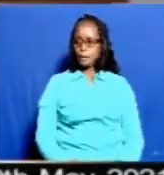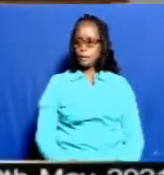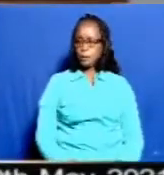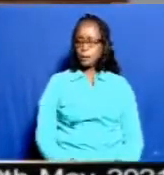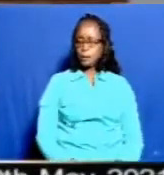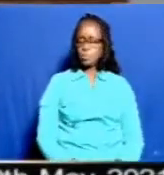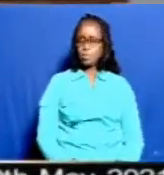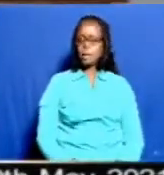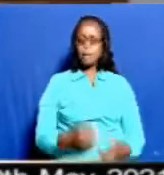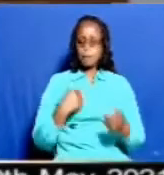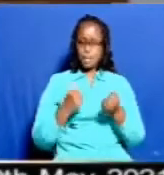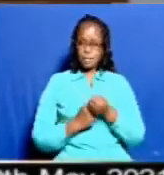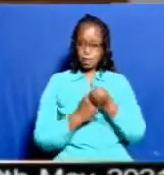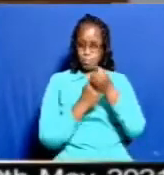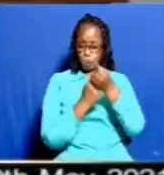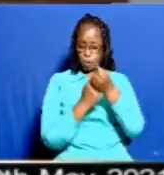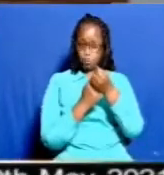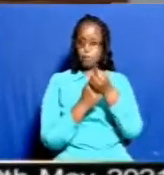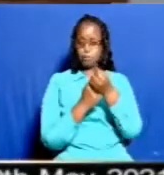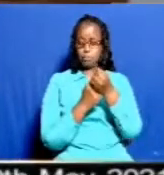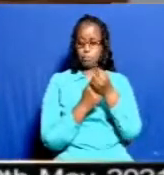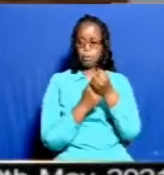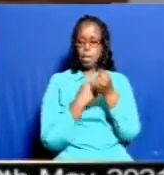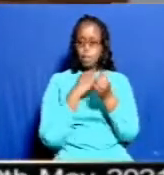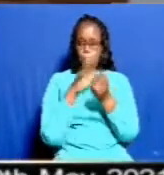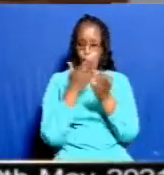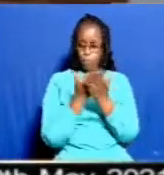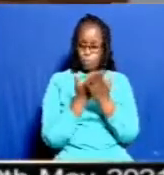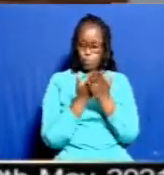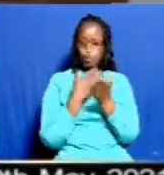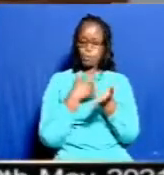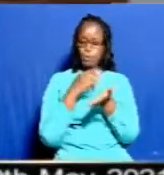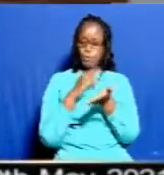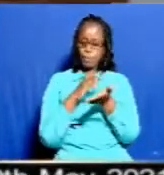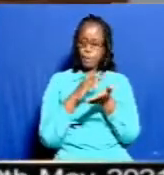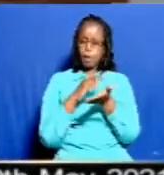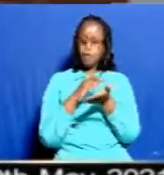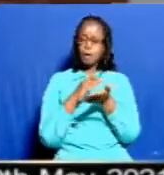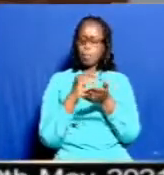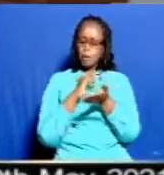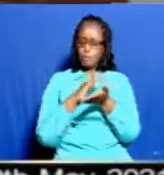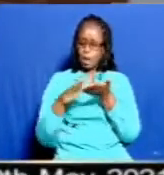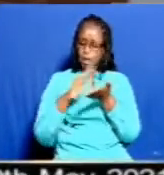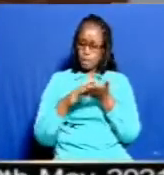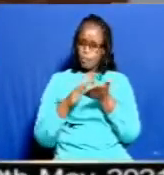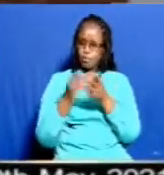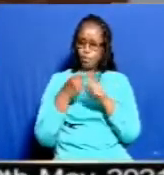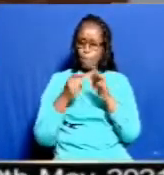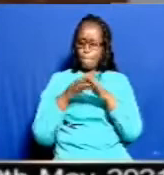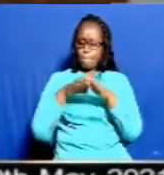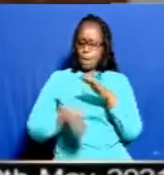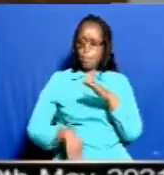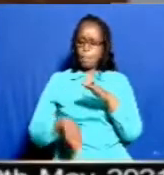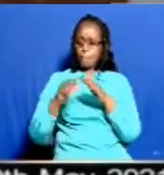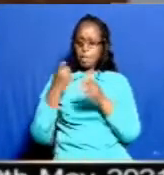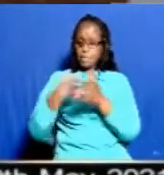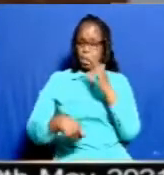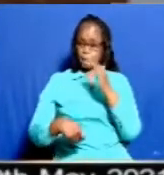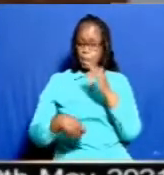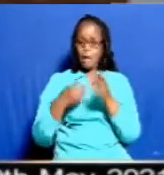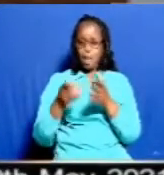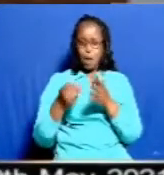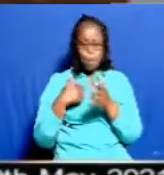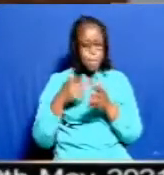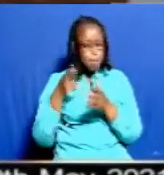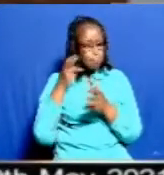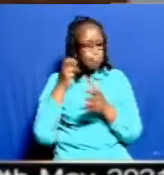support, Honorable Speaker, the move to exempt from the minimum tax. And because I've had the member for Kimi Lili,